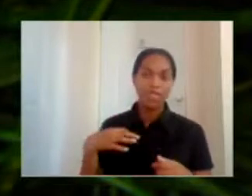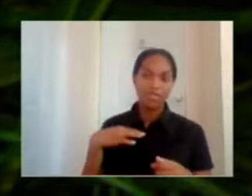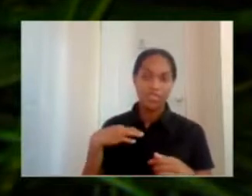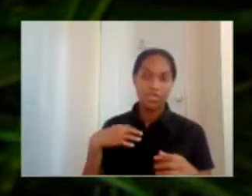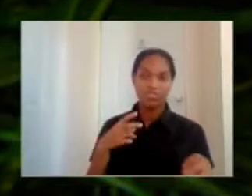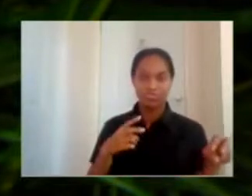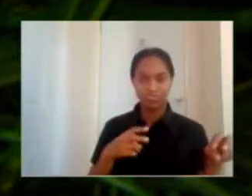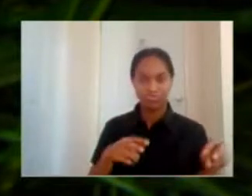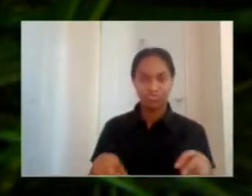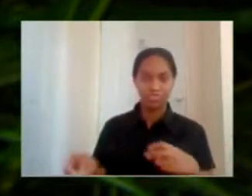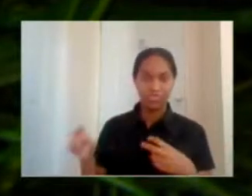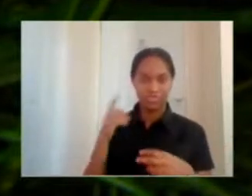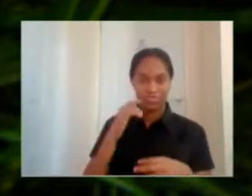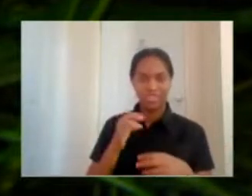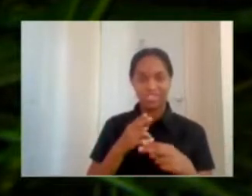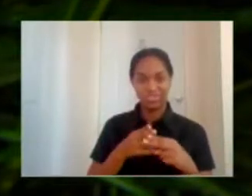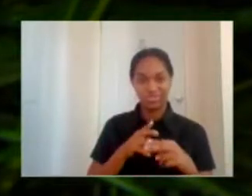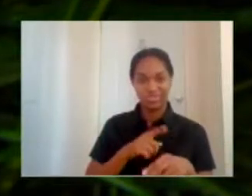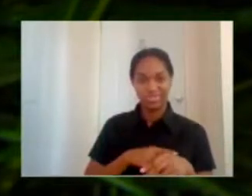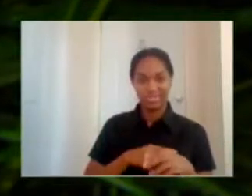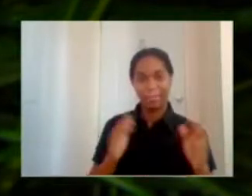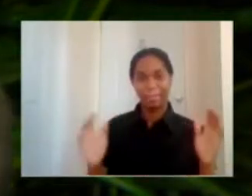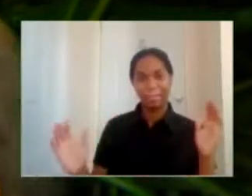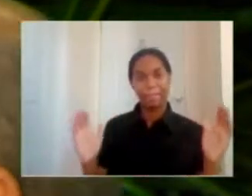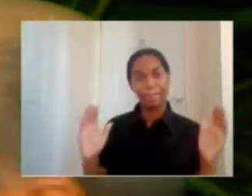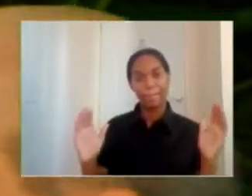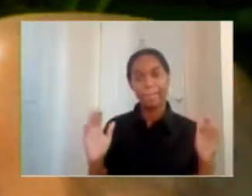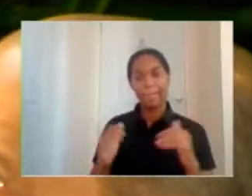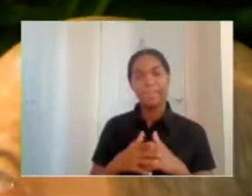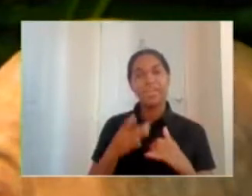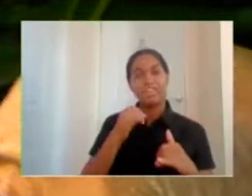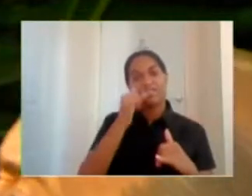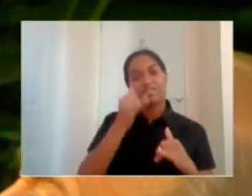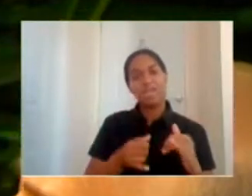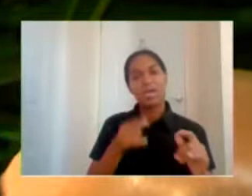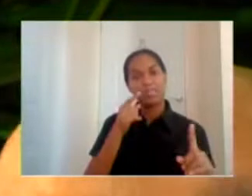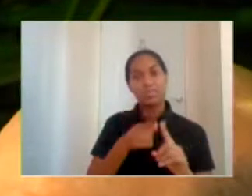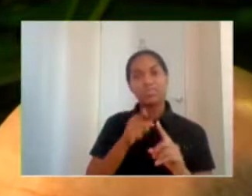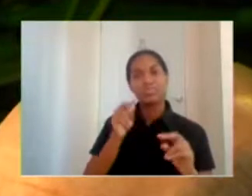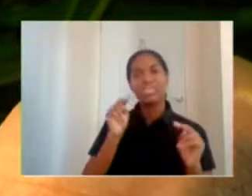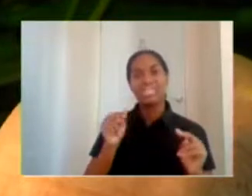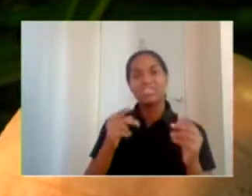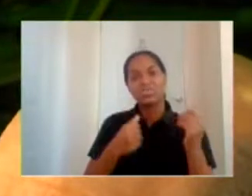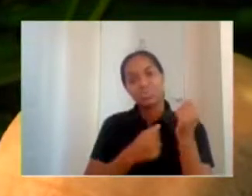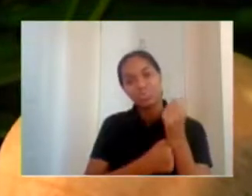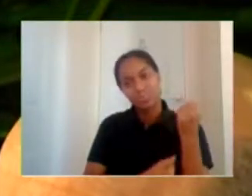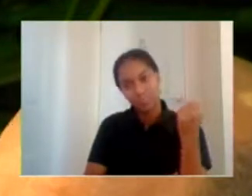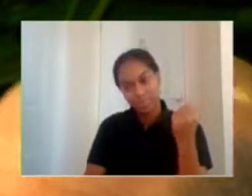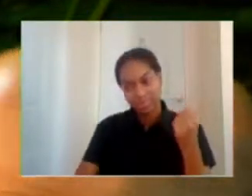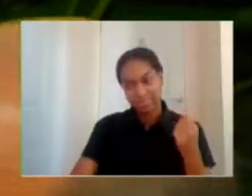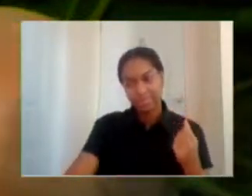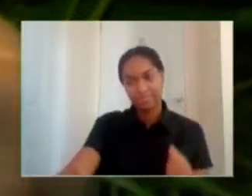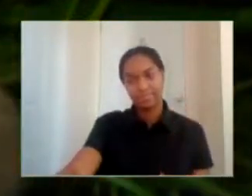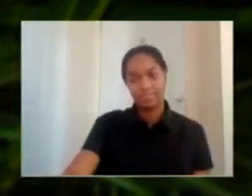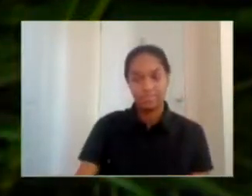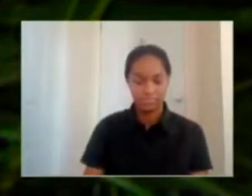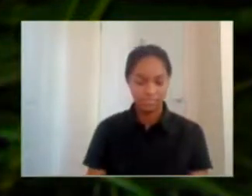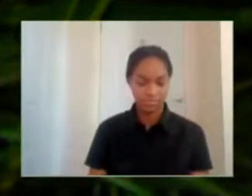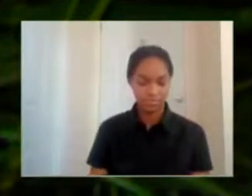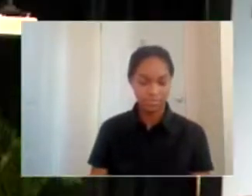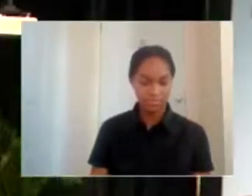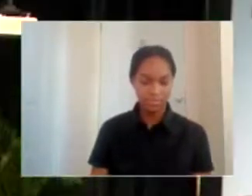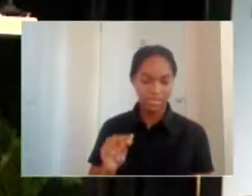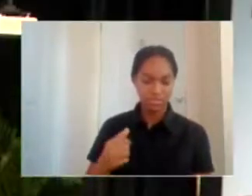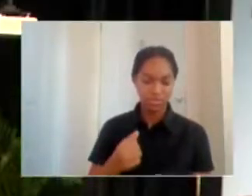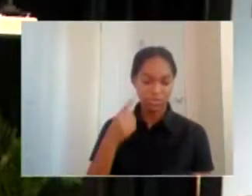in that short amount of time. Final point is you need support for the